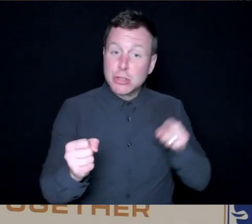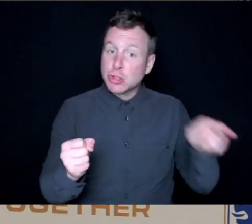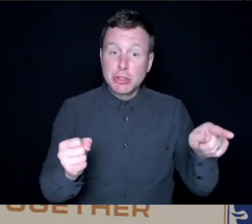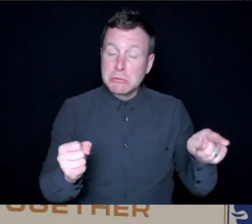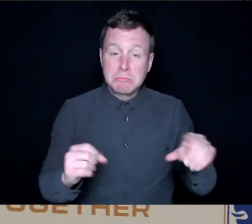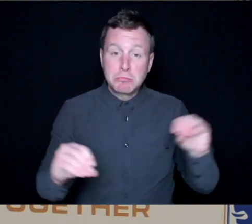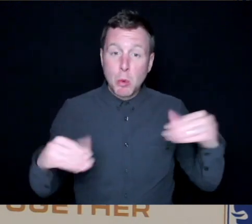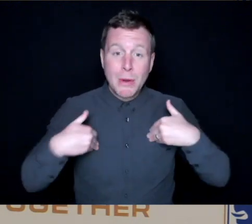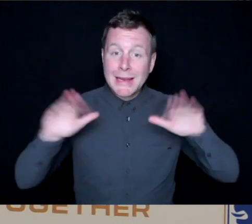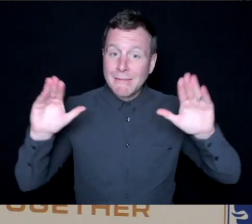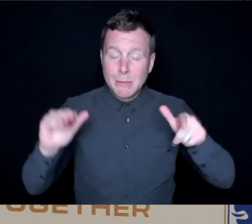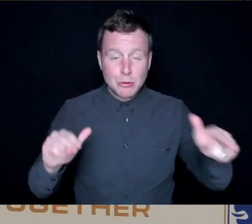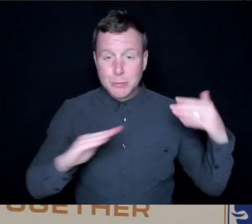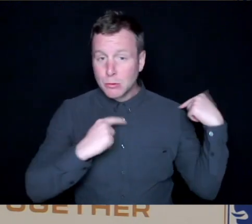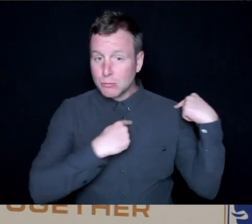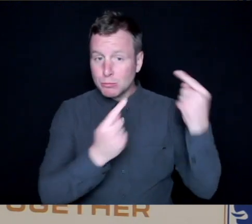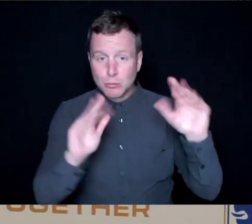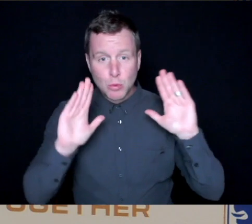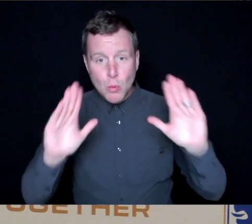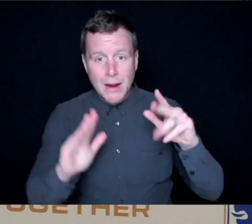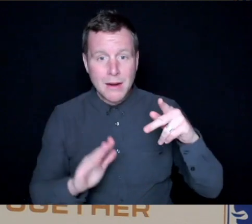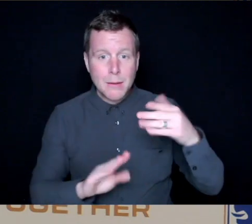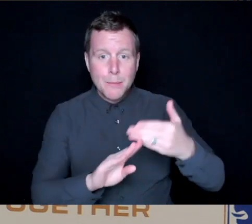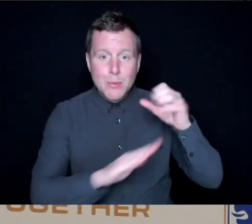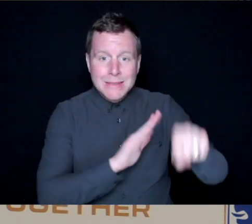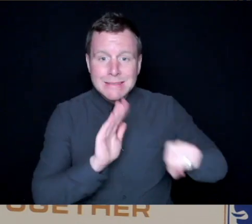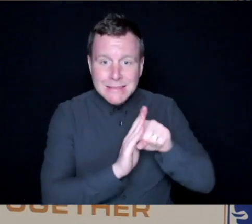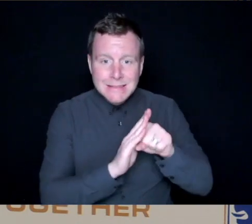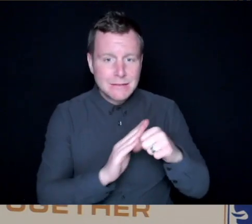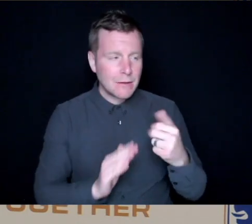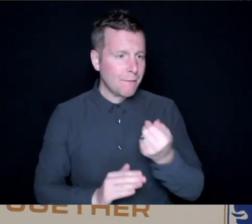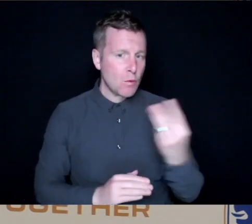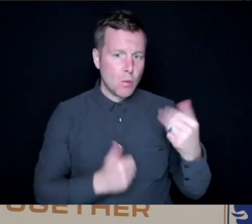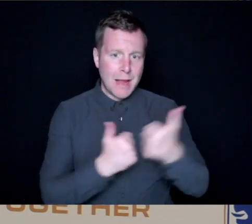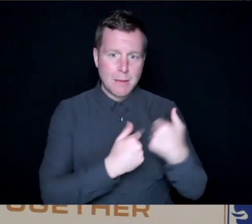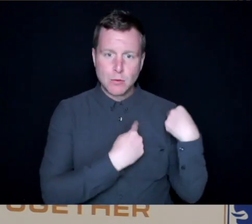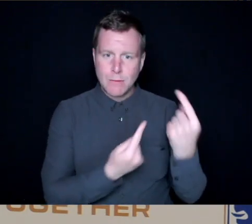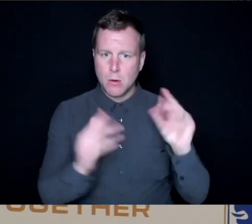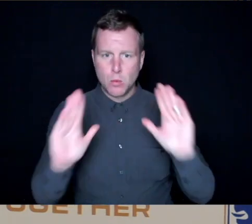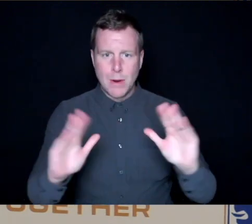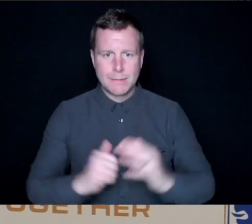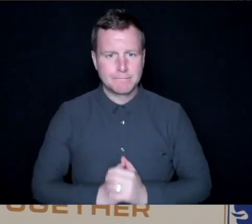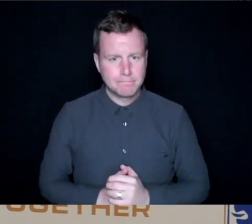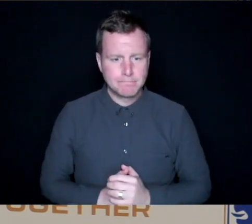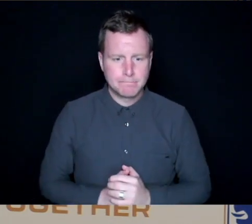exceptional in pre-season, and she's been very, very good in the first 3 games of the season, I thought.